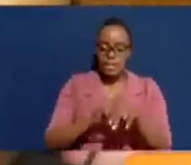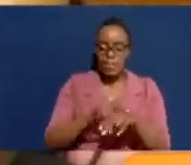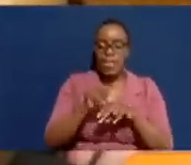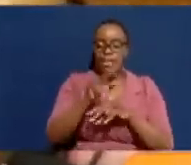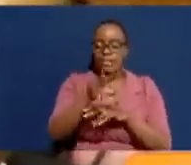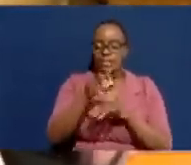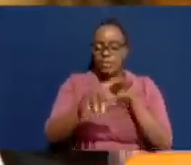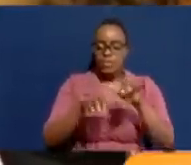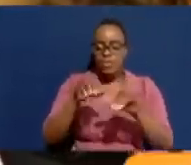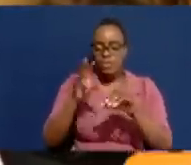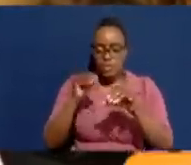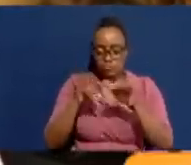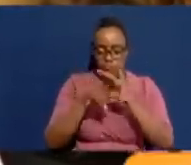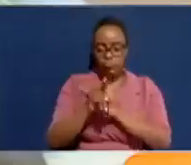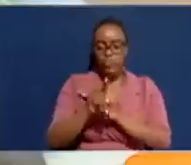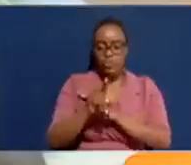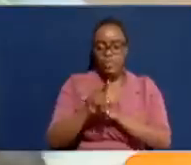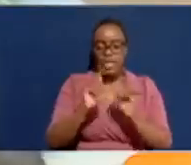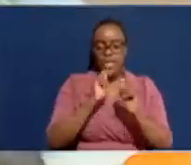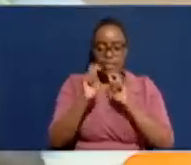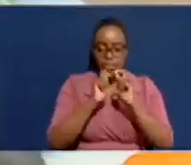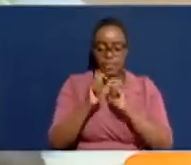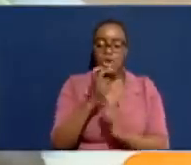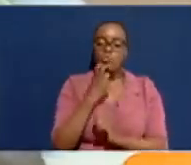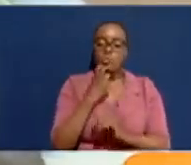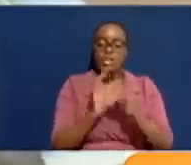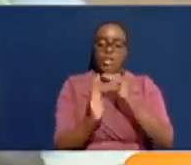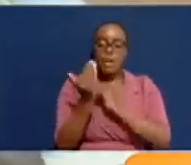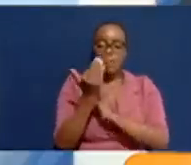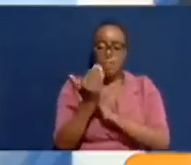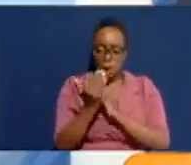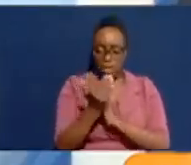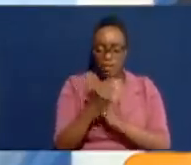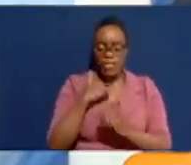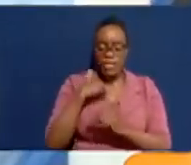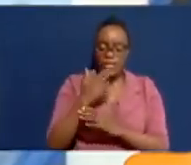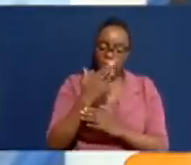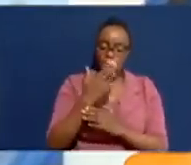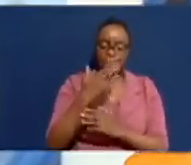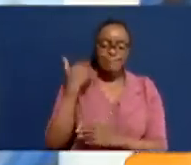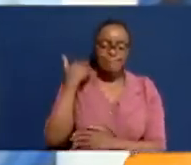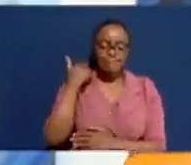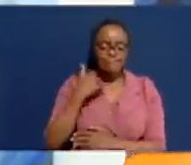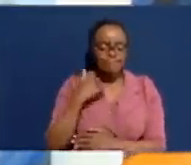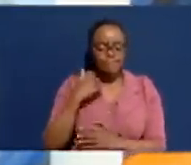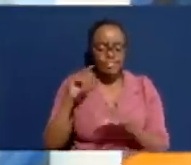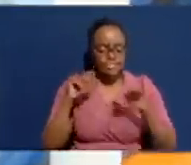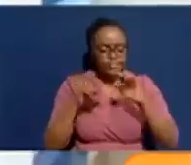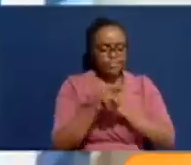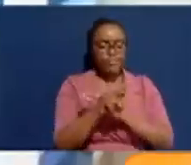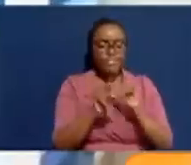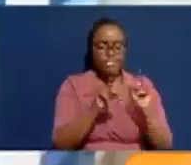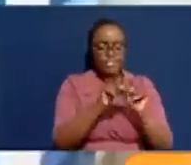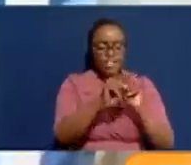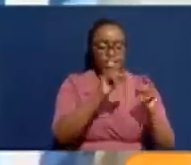reality filtered into the vetting room. Tuesday morning, bandits attacked Pura village in Samburu Central, killing